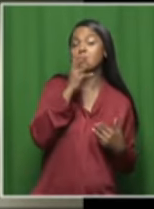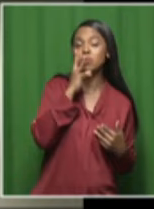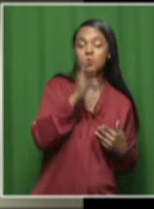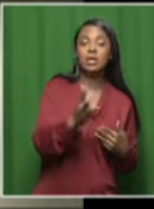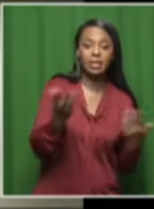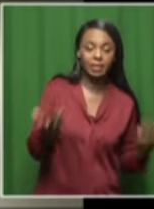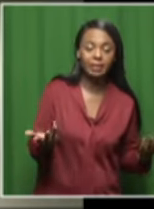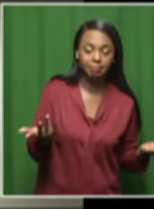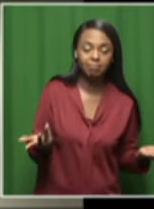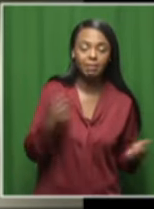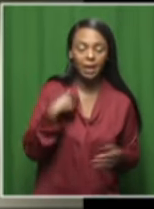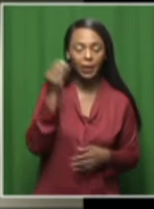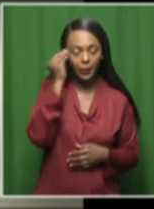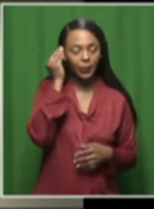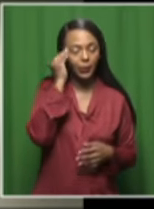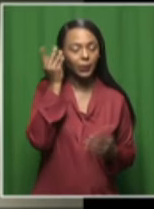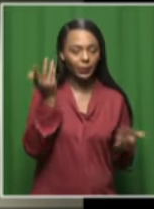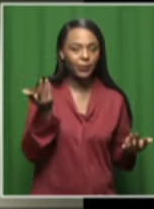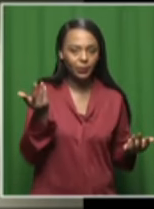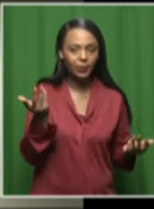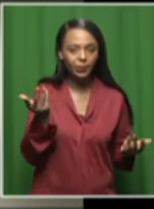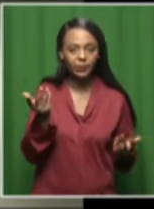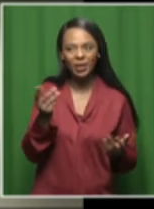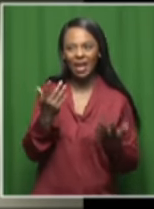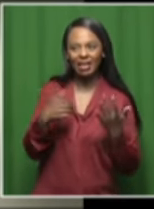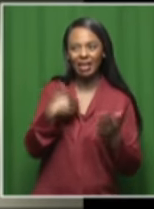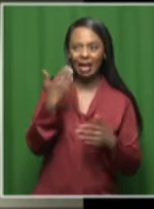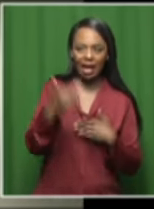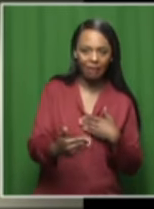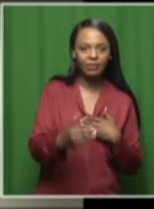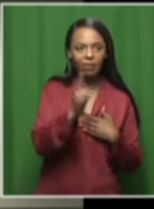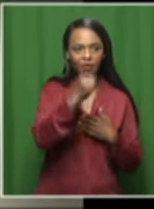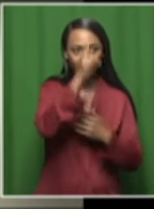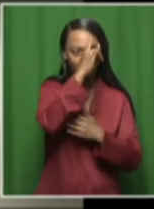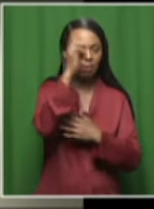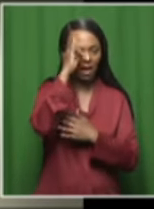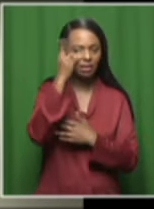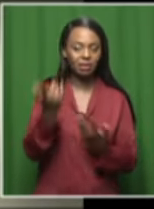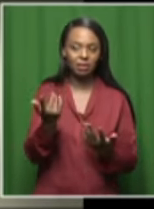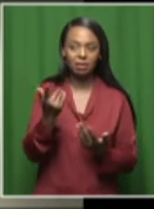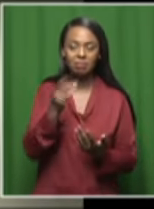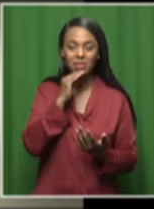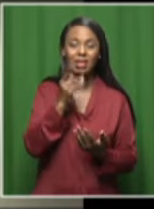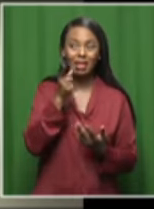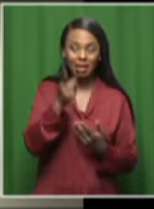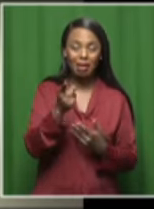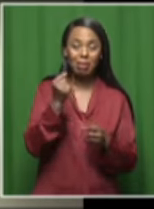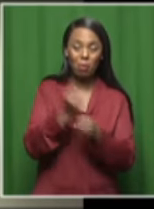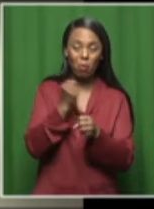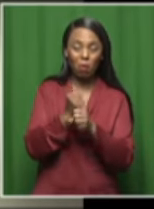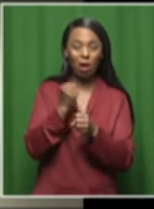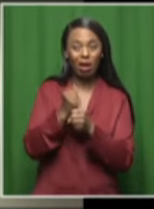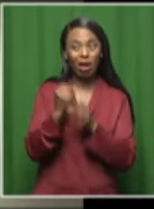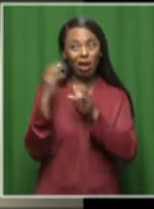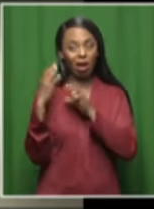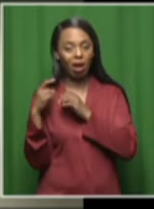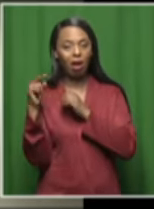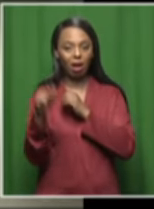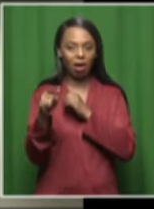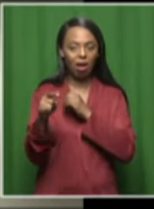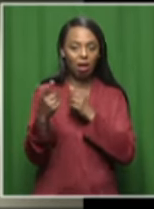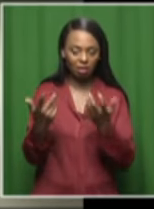very shortly, on or after the 1st of March. And that's the expectation, and that's also where the caution for Russian comes